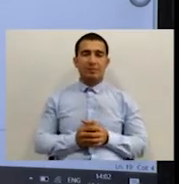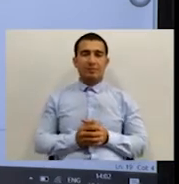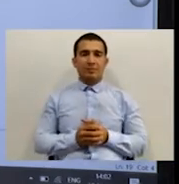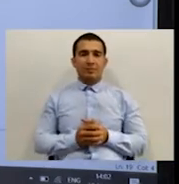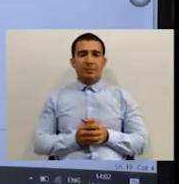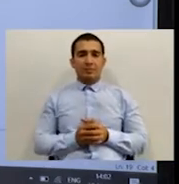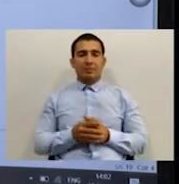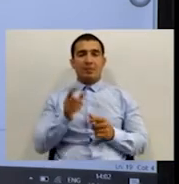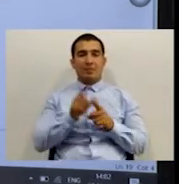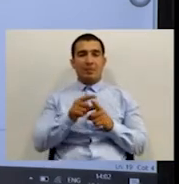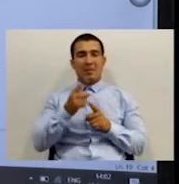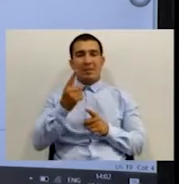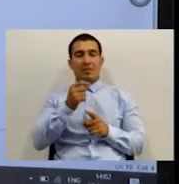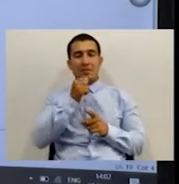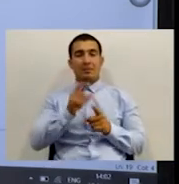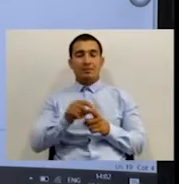print